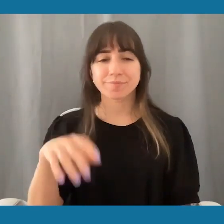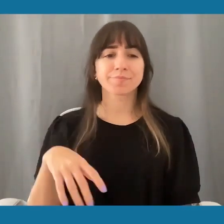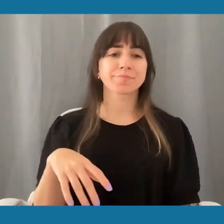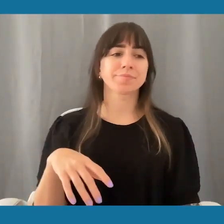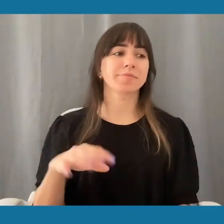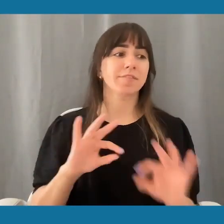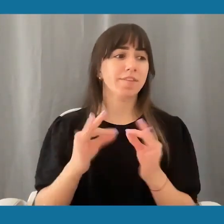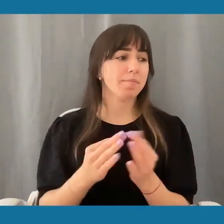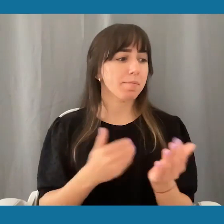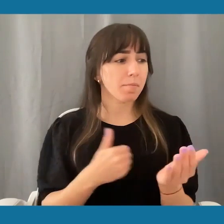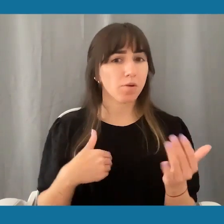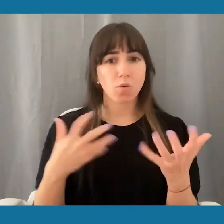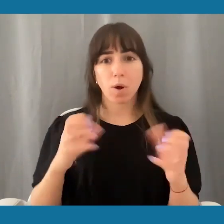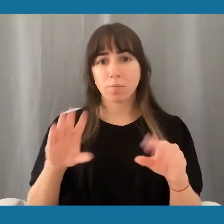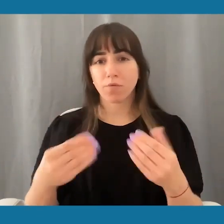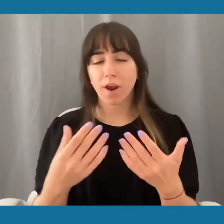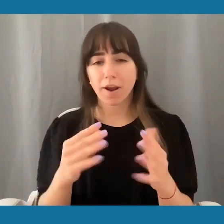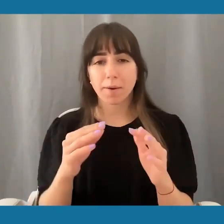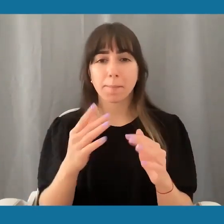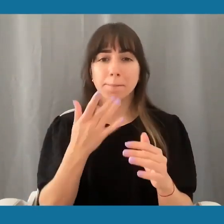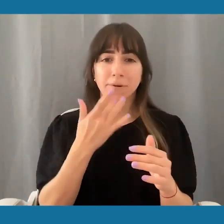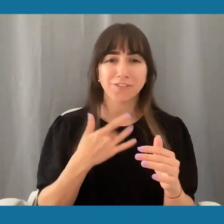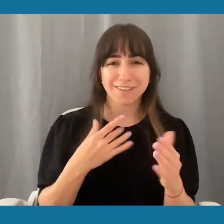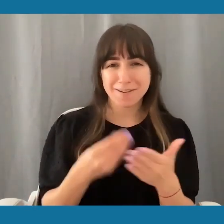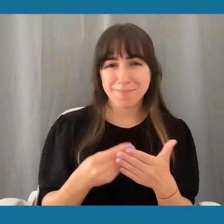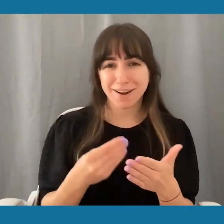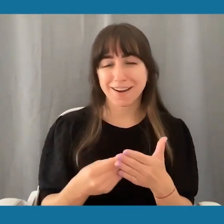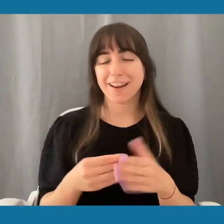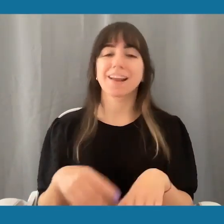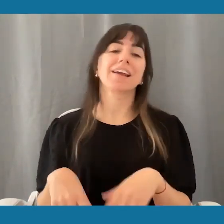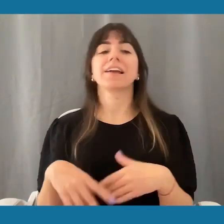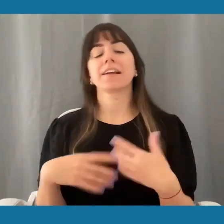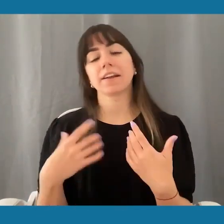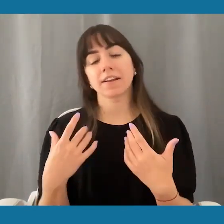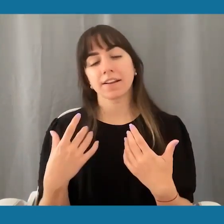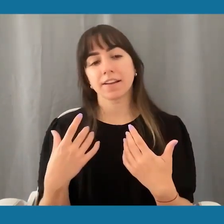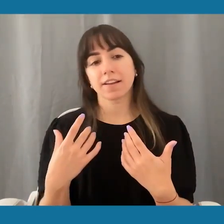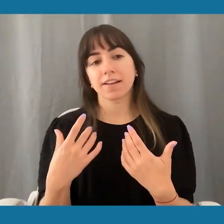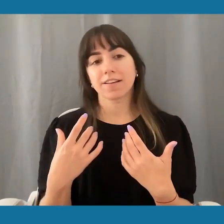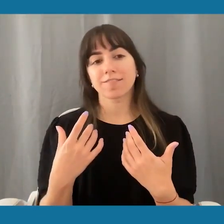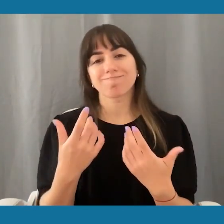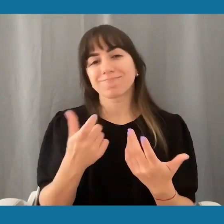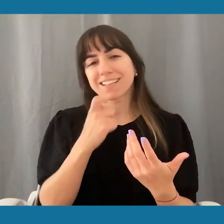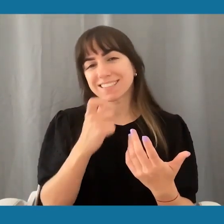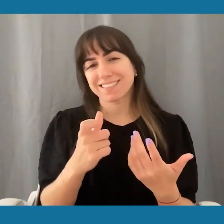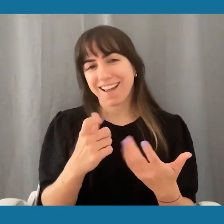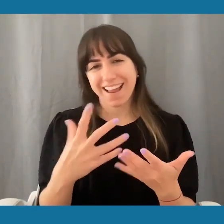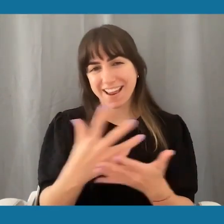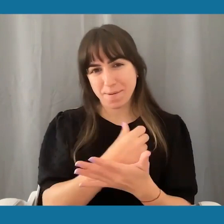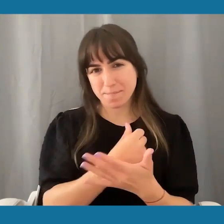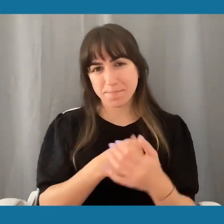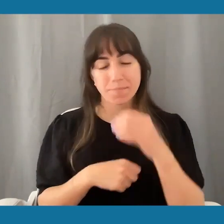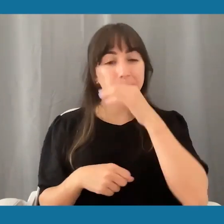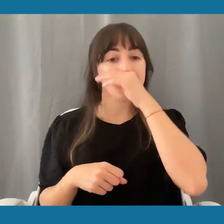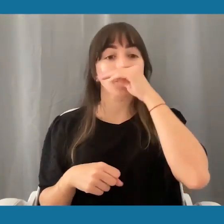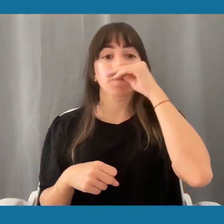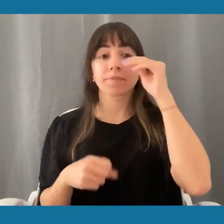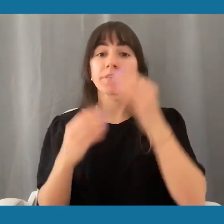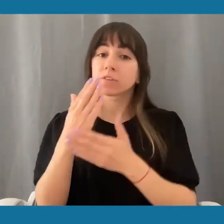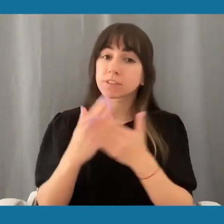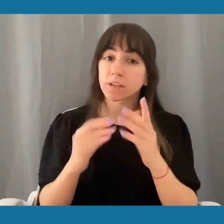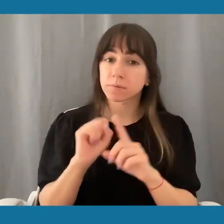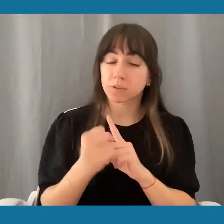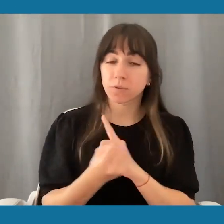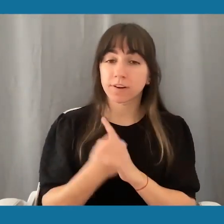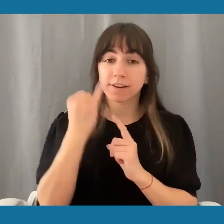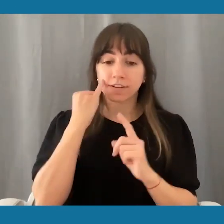income. However, in some situations, if they gave you the money first and you deposit it in like a checking account and then transfer it over, that